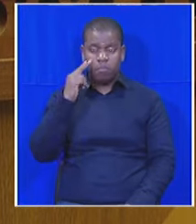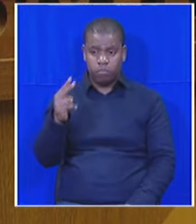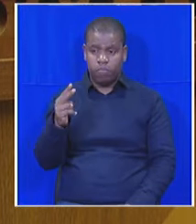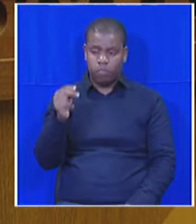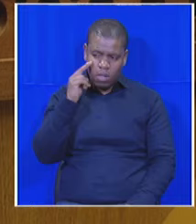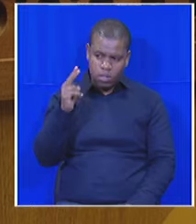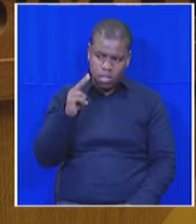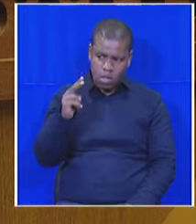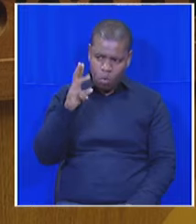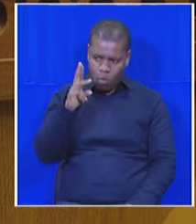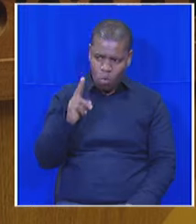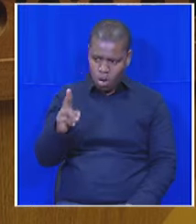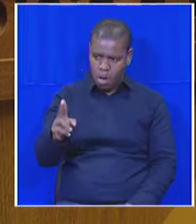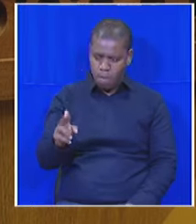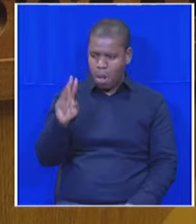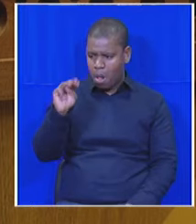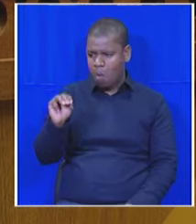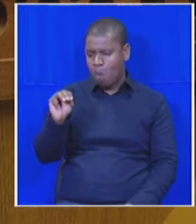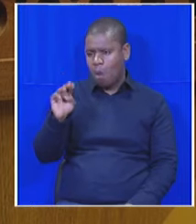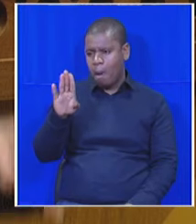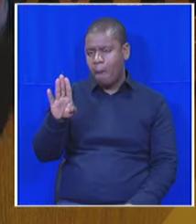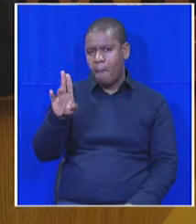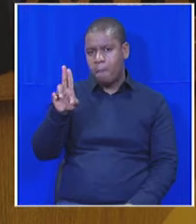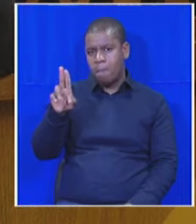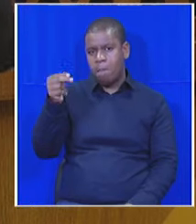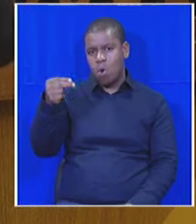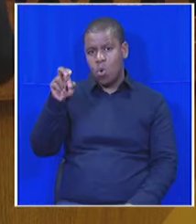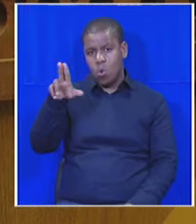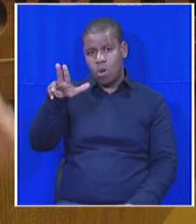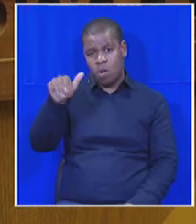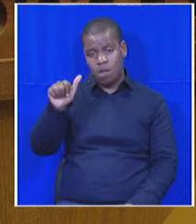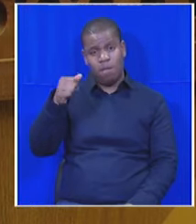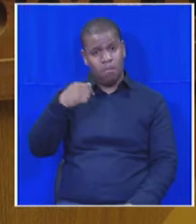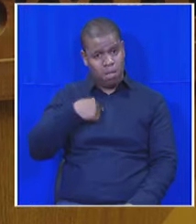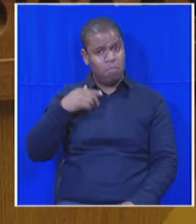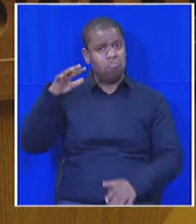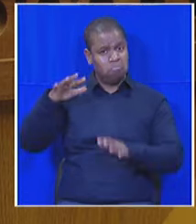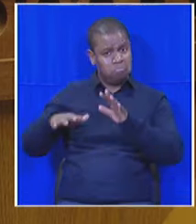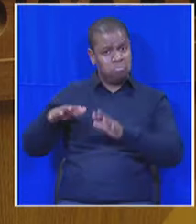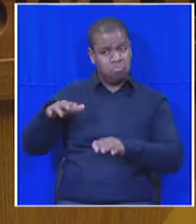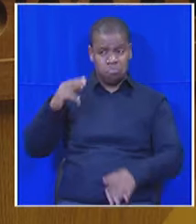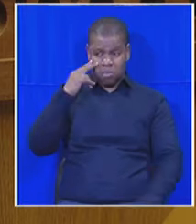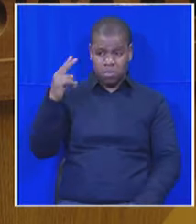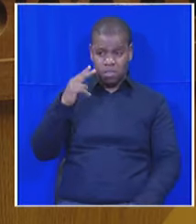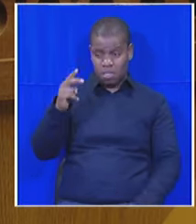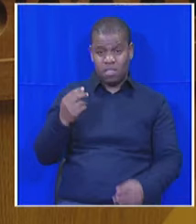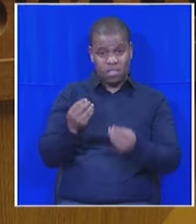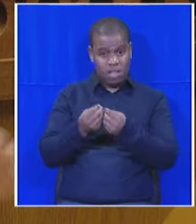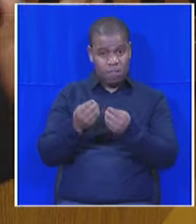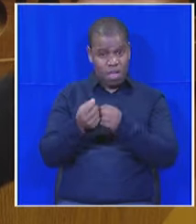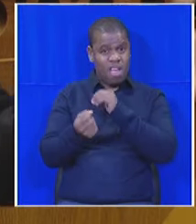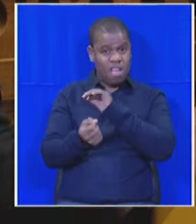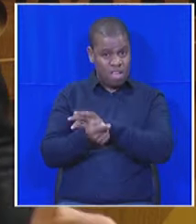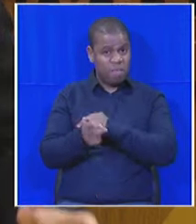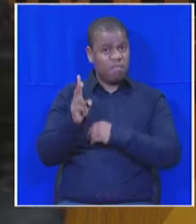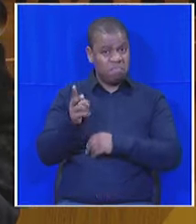Honorable Bula from the National Freedom Party, I have to wonder if we're not seeing déjà vu in this parliament. But I must